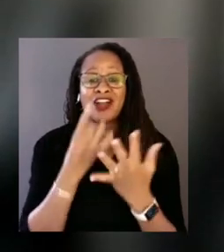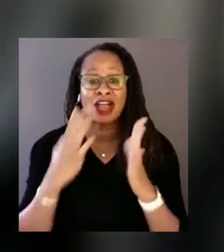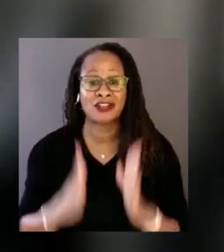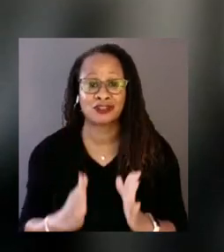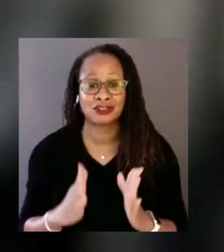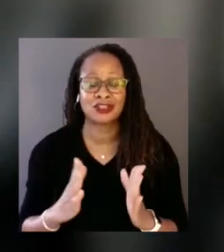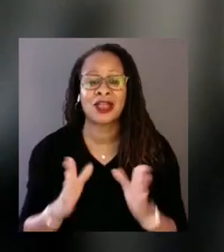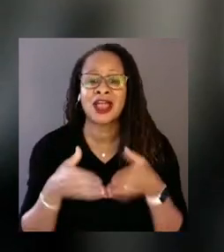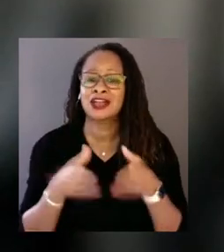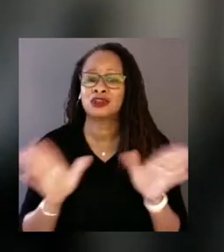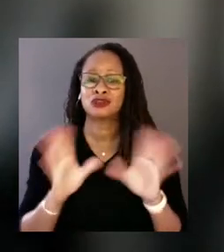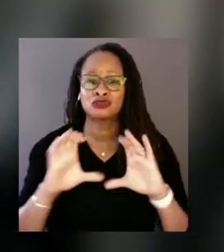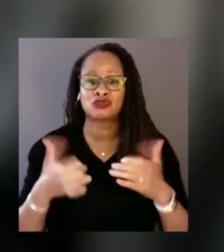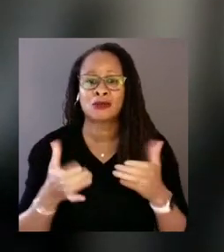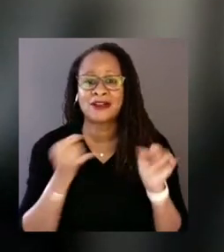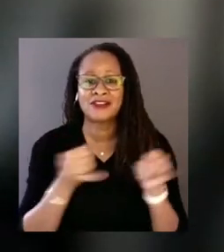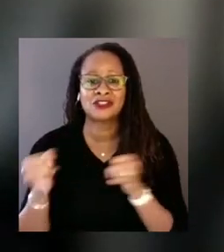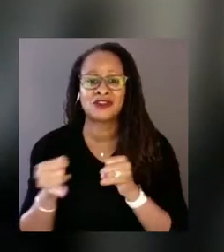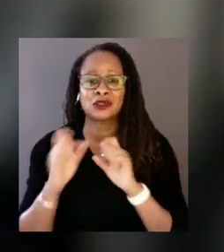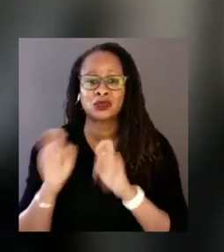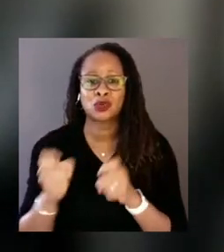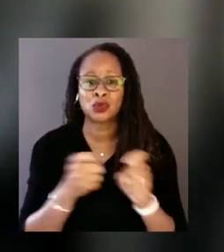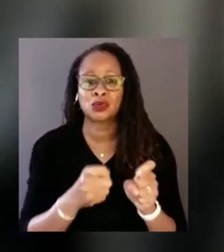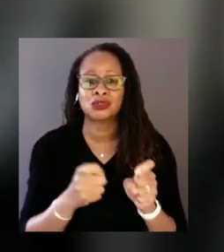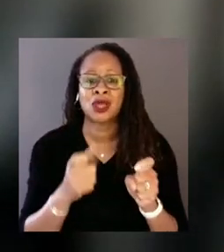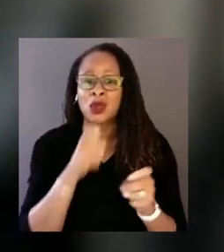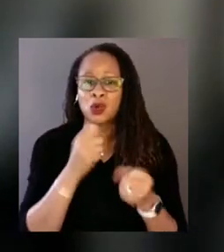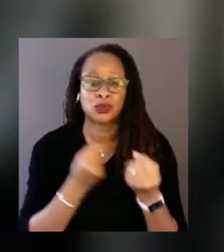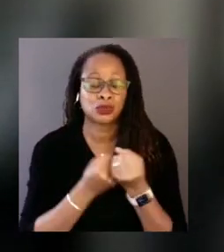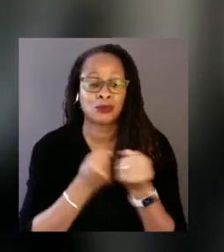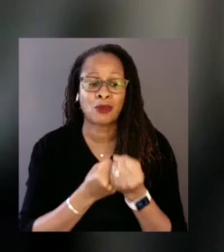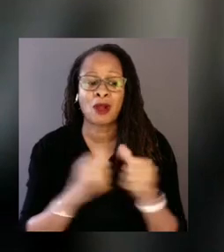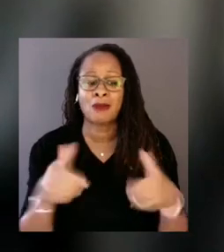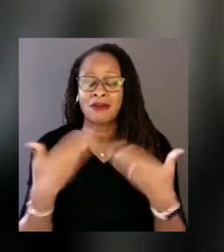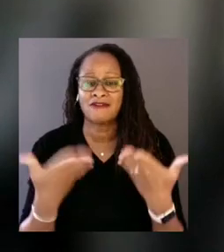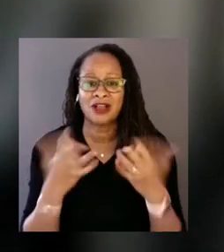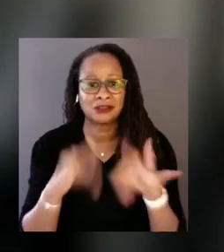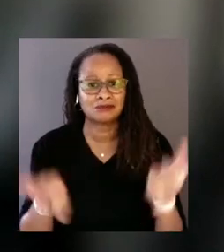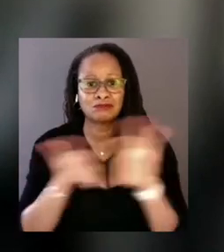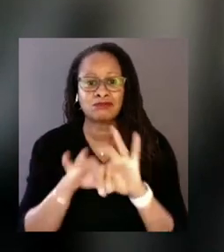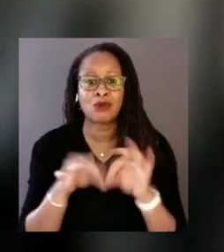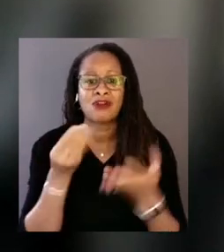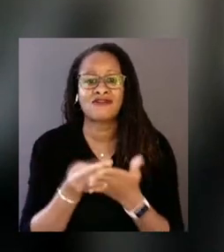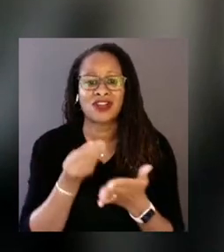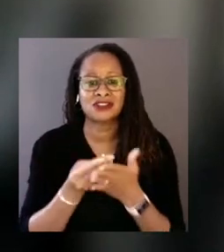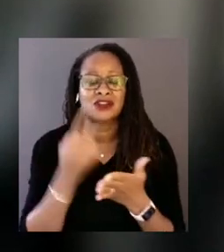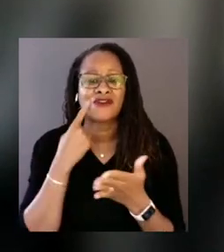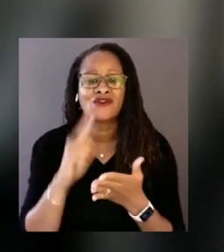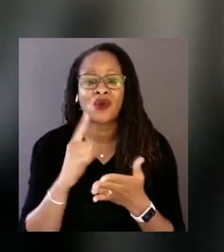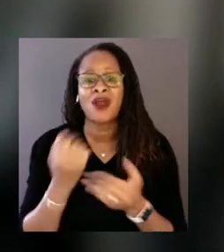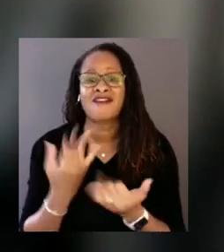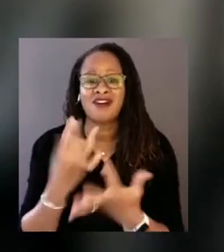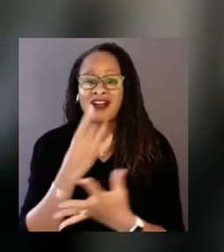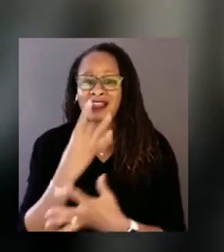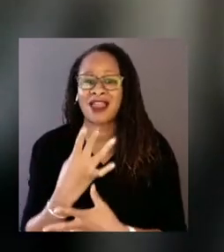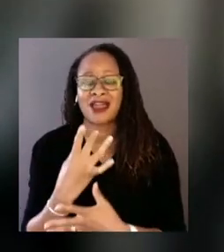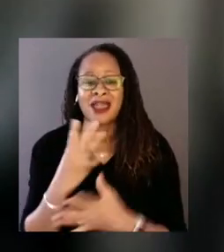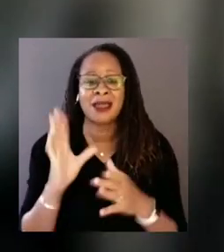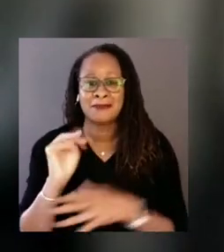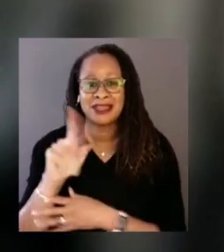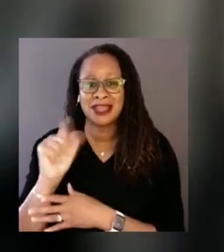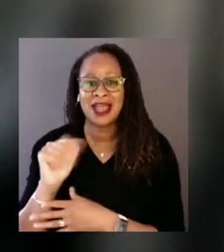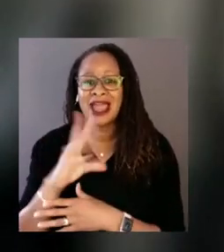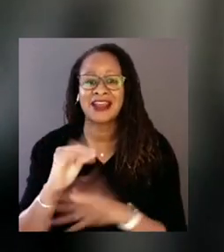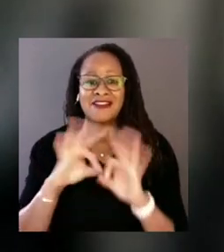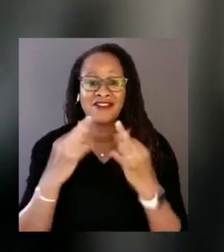of individual donors whose support provides vital funds for Firelight Media and our family of filmmakers. If